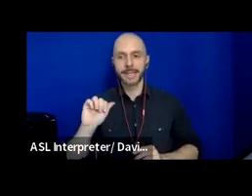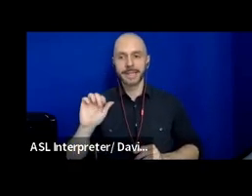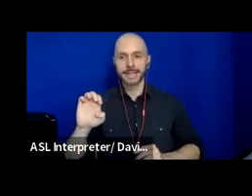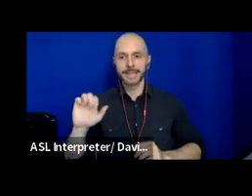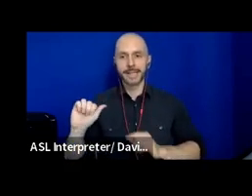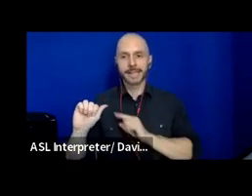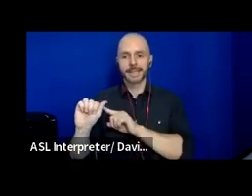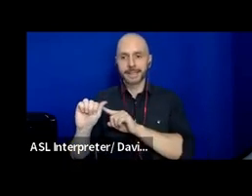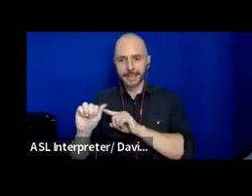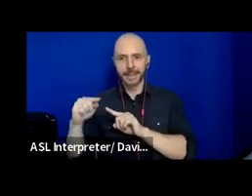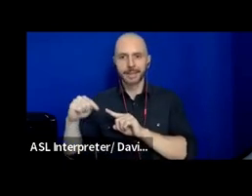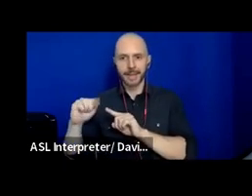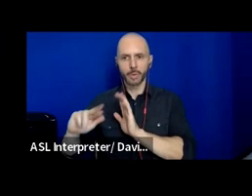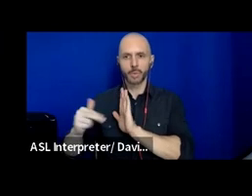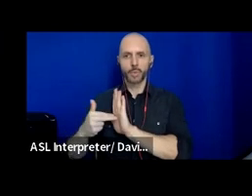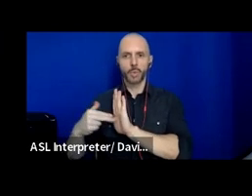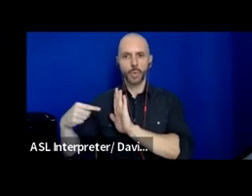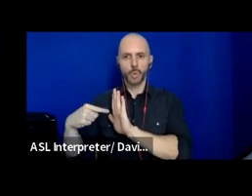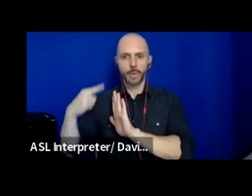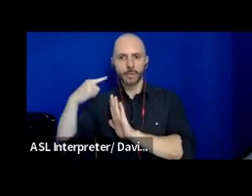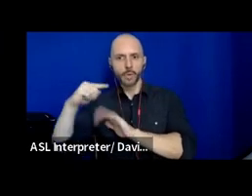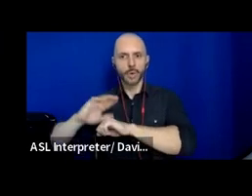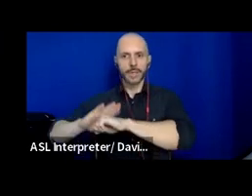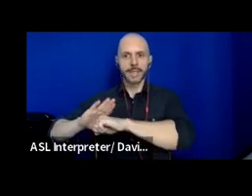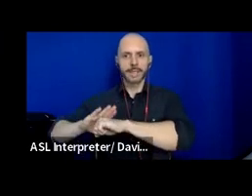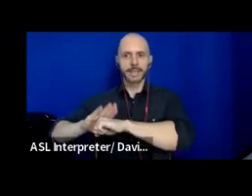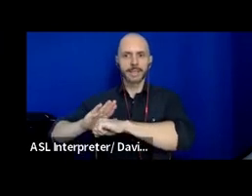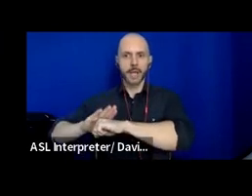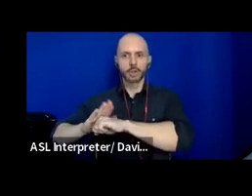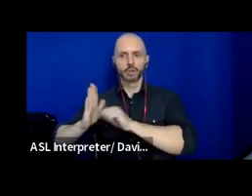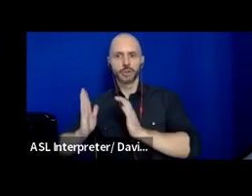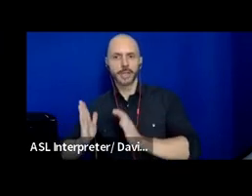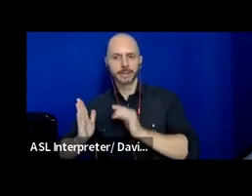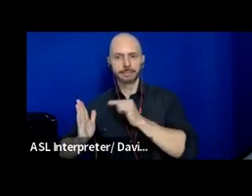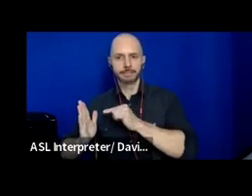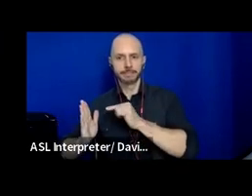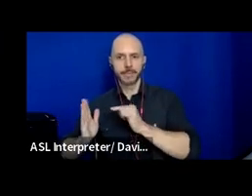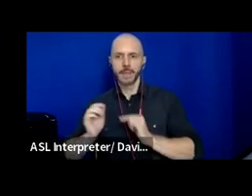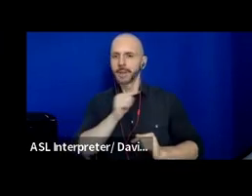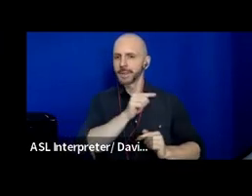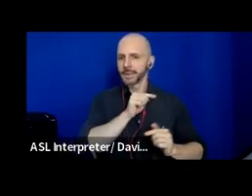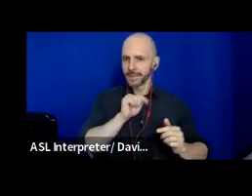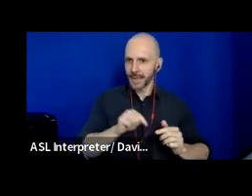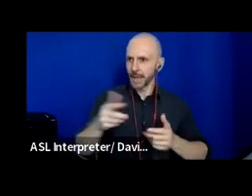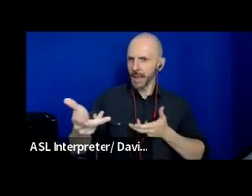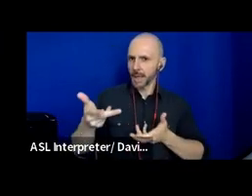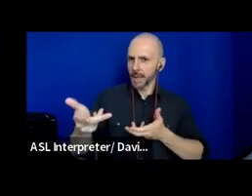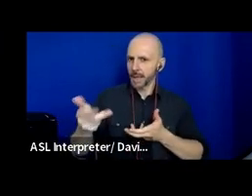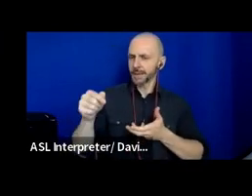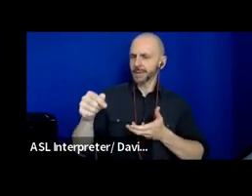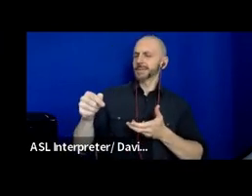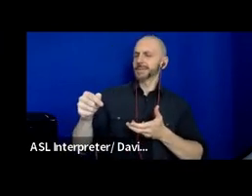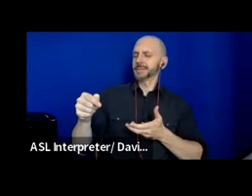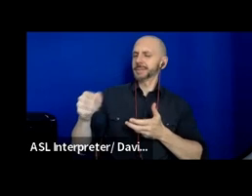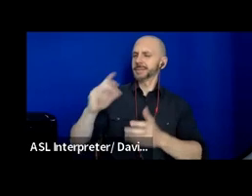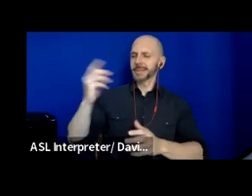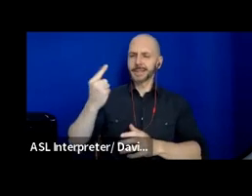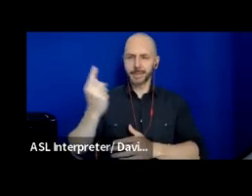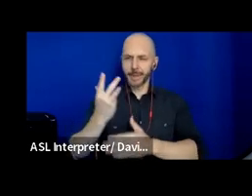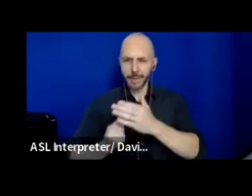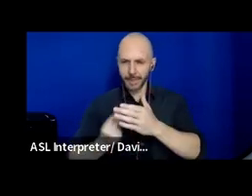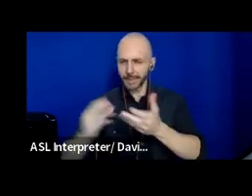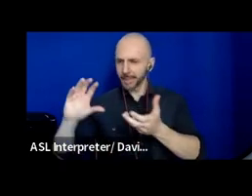a resource to consult with at times when maybe there is that miscommunication, or you're left with a message or a feeling